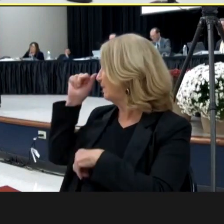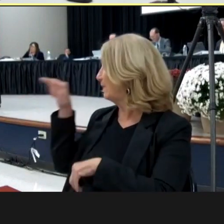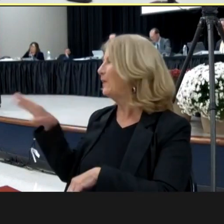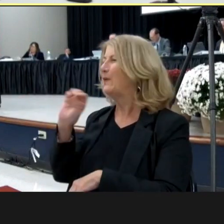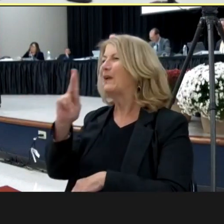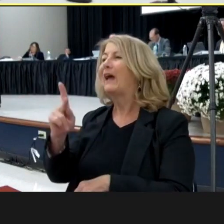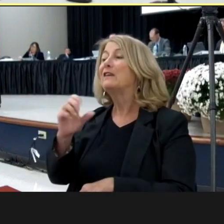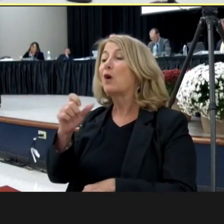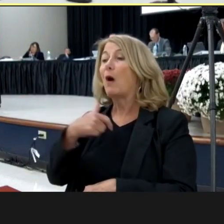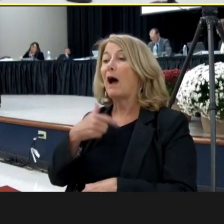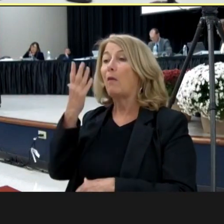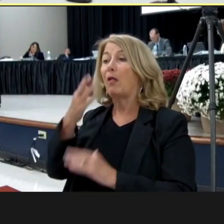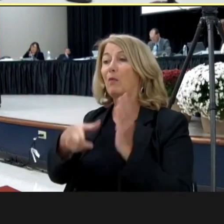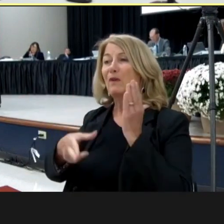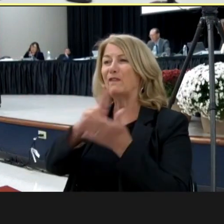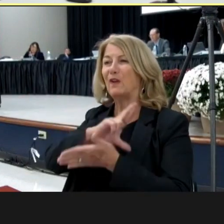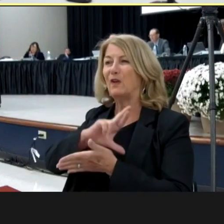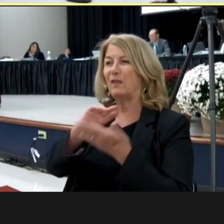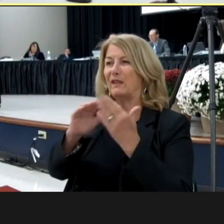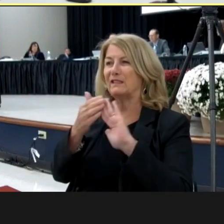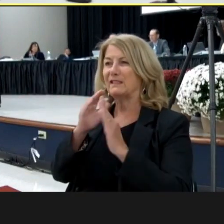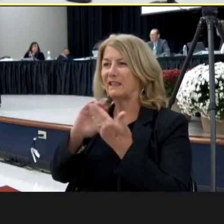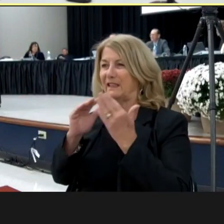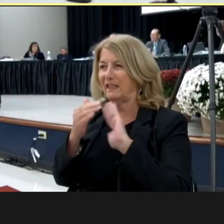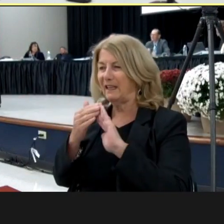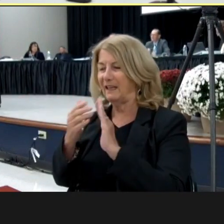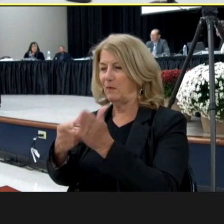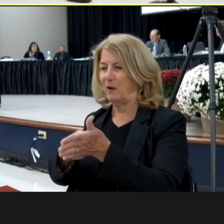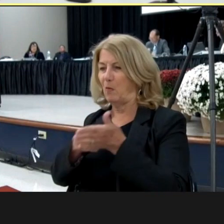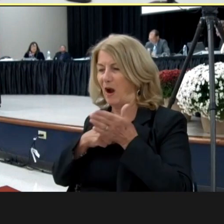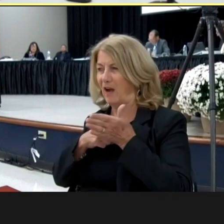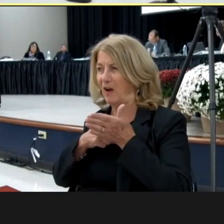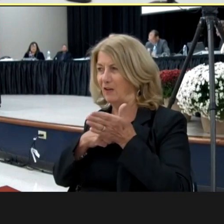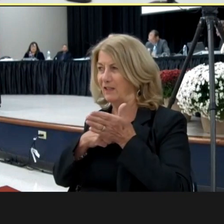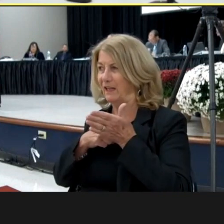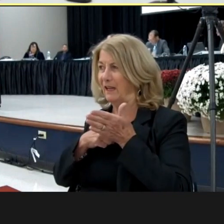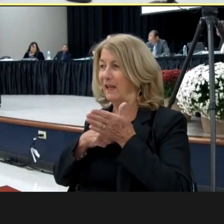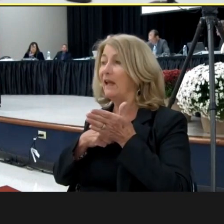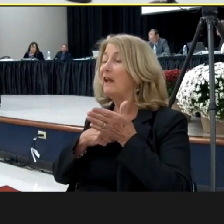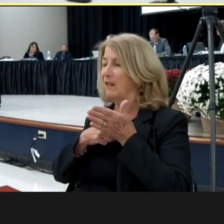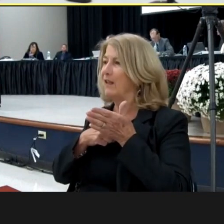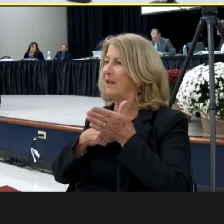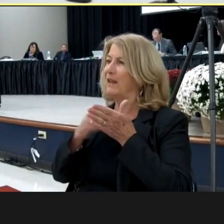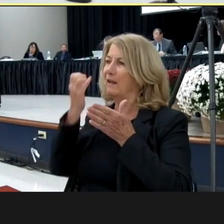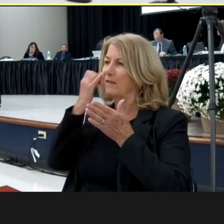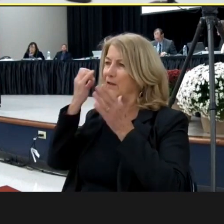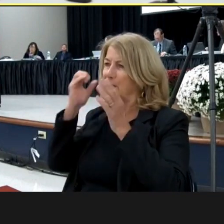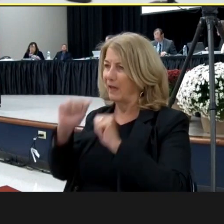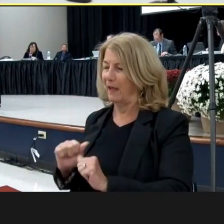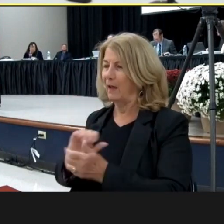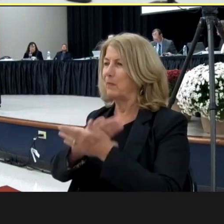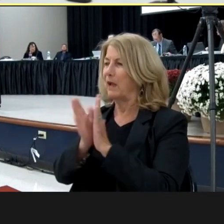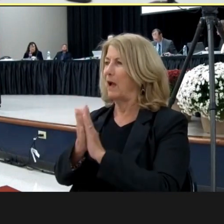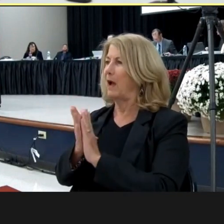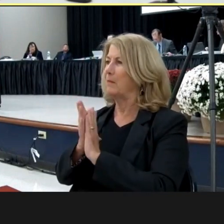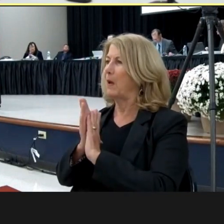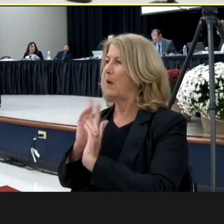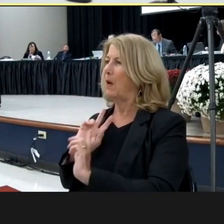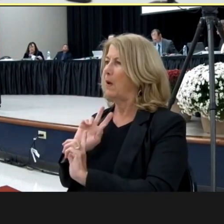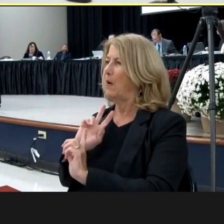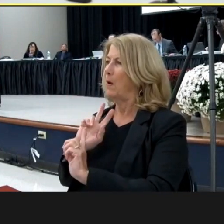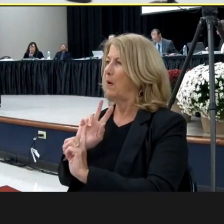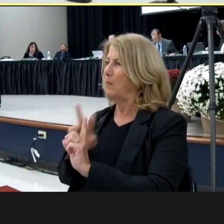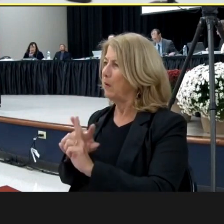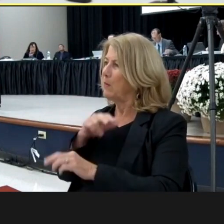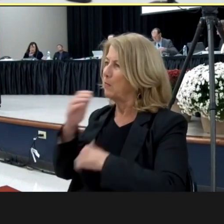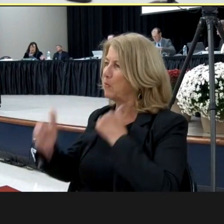So I will review the city's charter requirements, the eligibility requirements to be appointed, the appointment process and